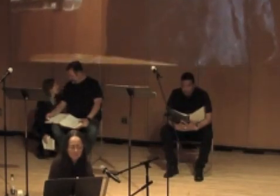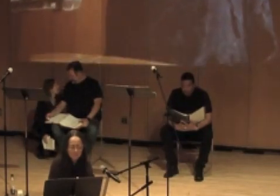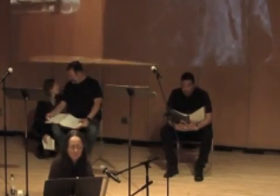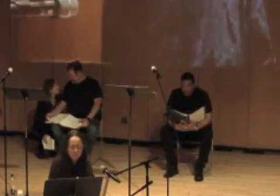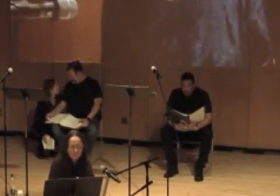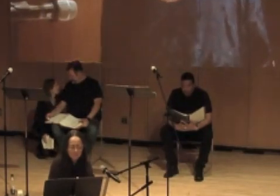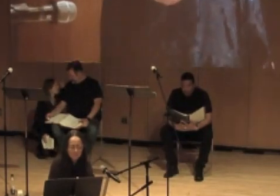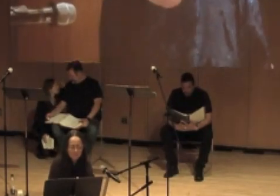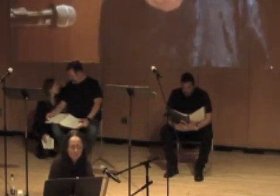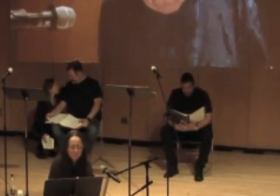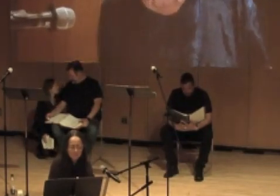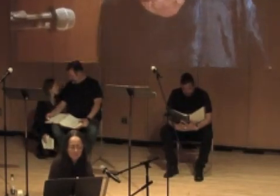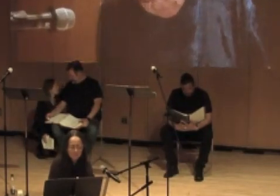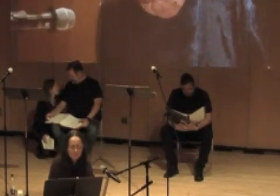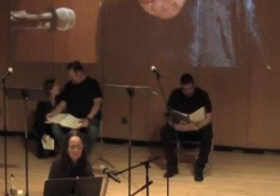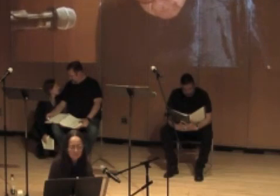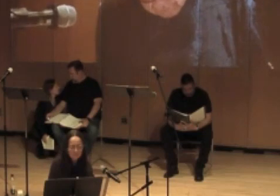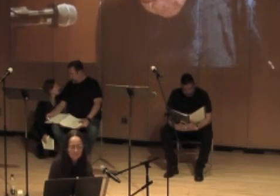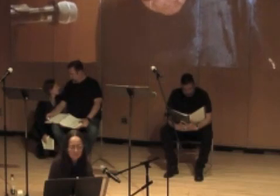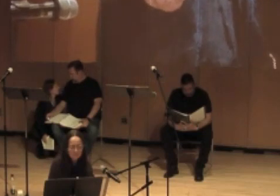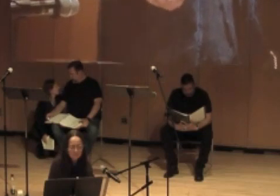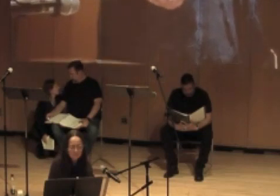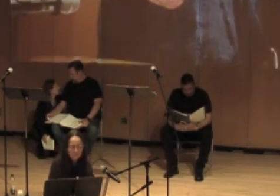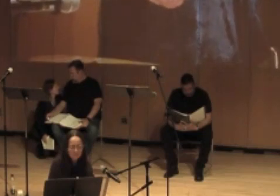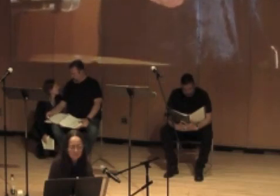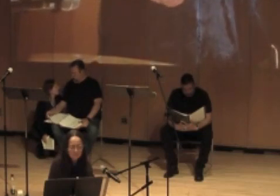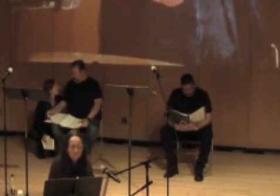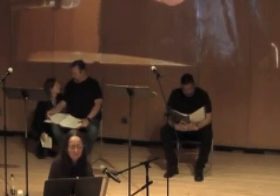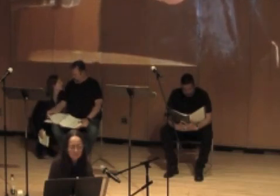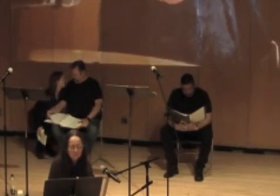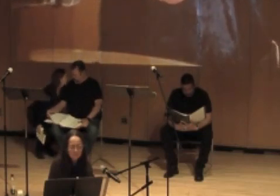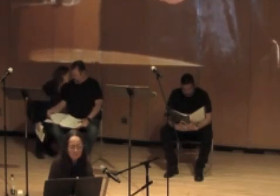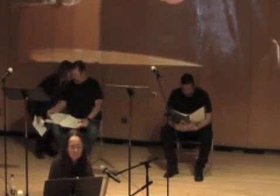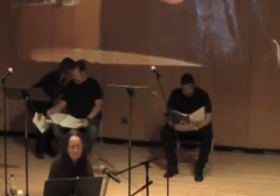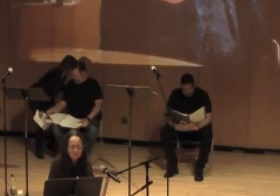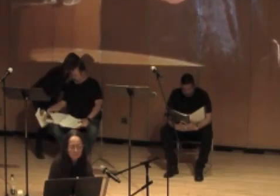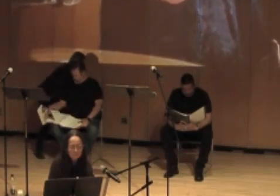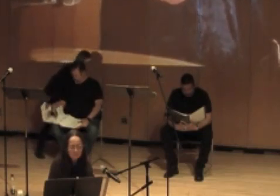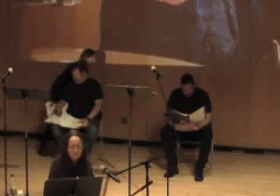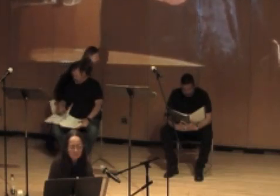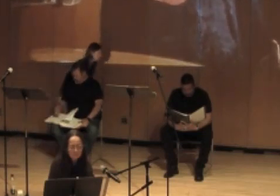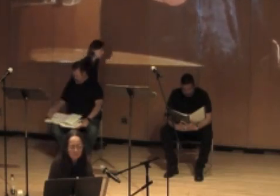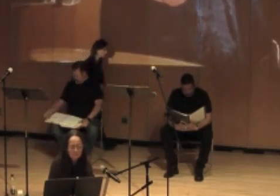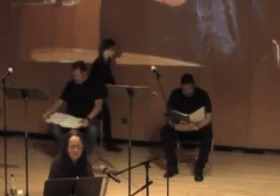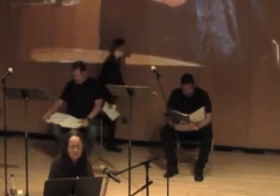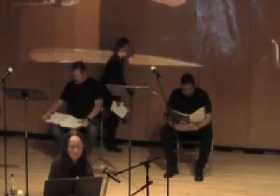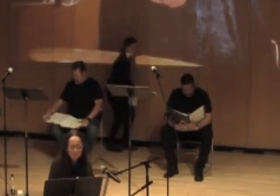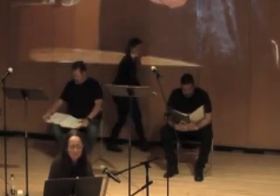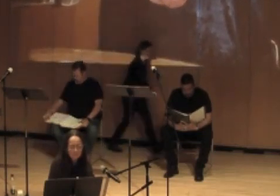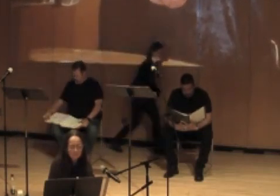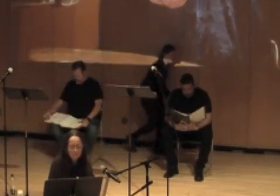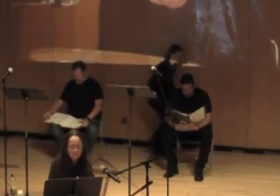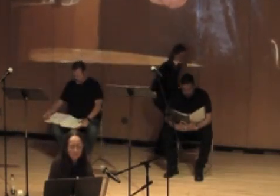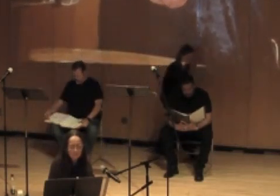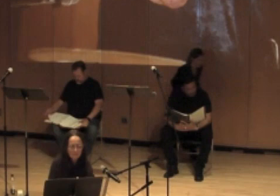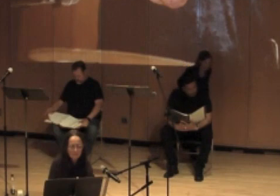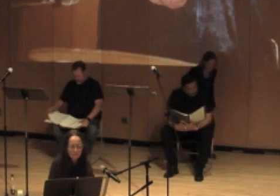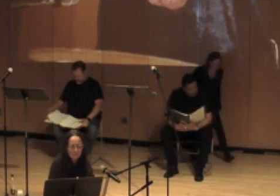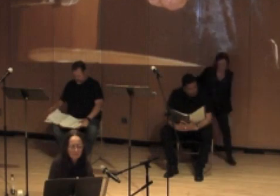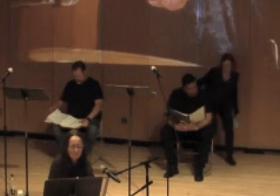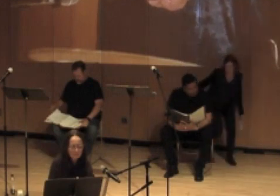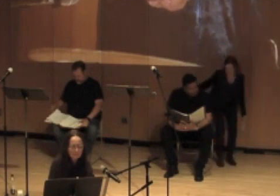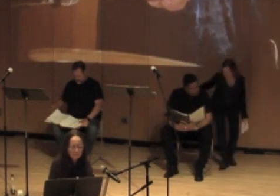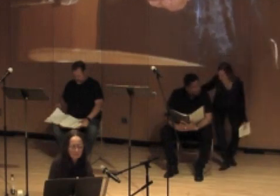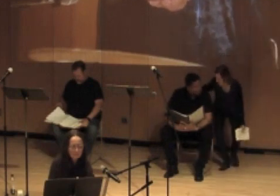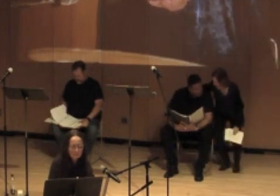up goes over to the window stands there and looks out pause the nurse comes in she has a bowl with